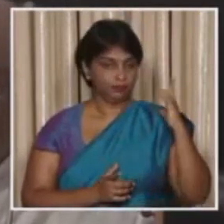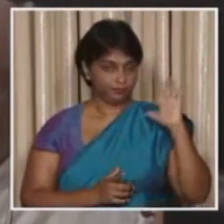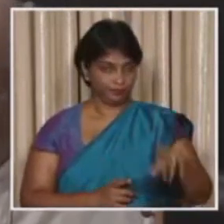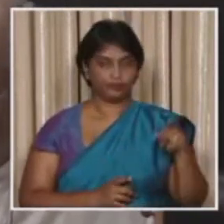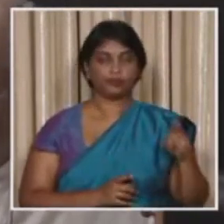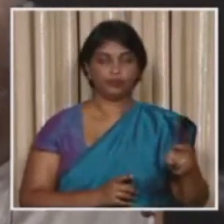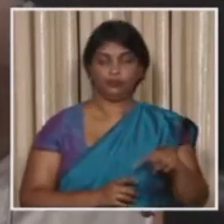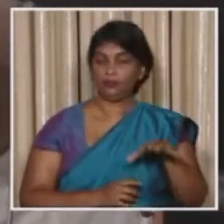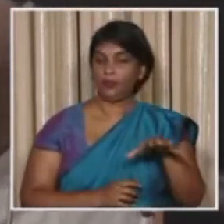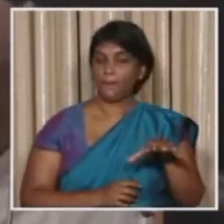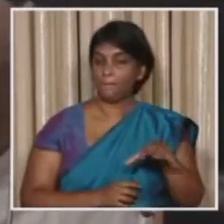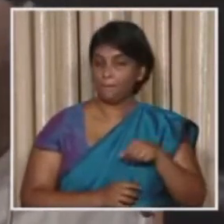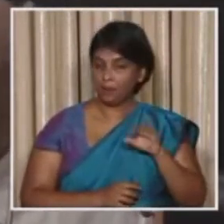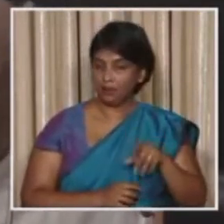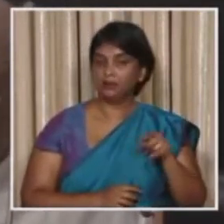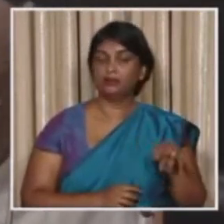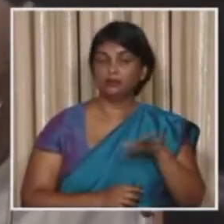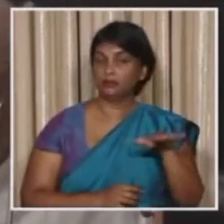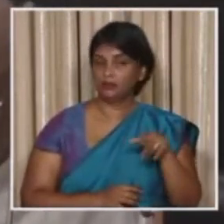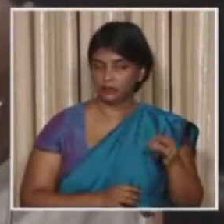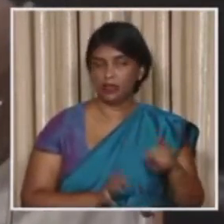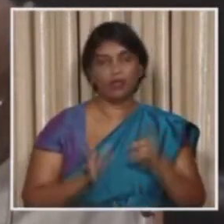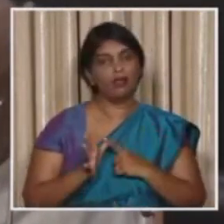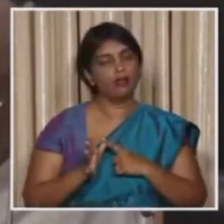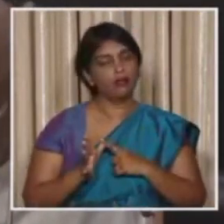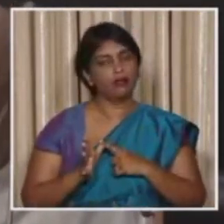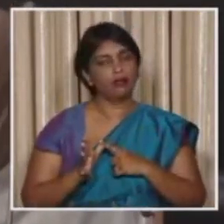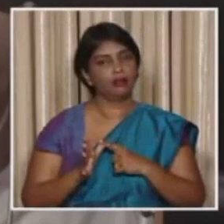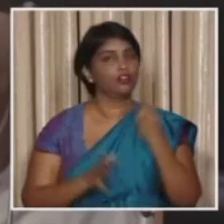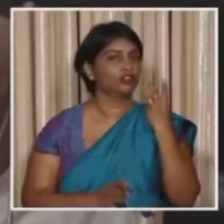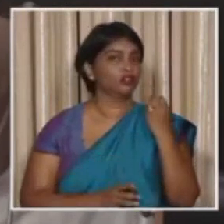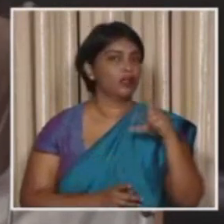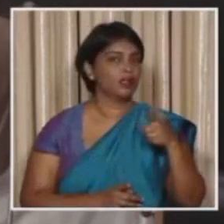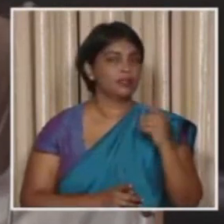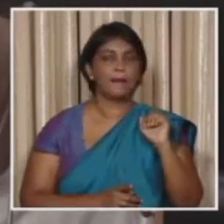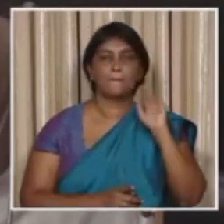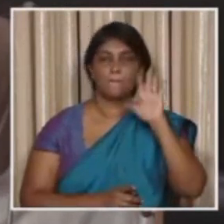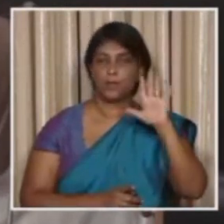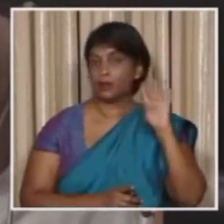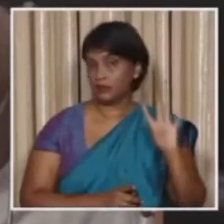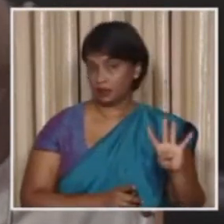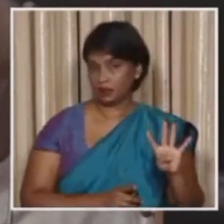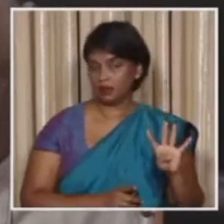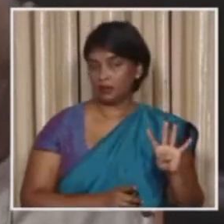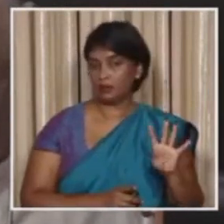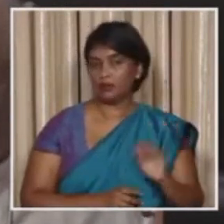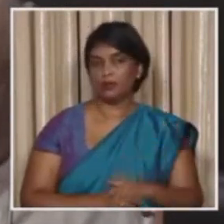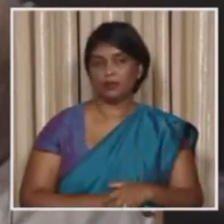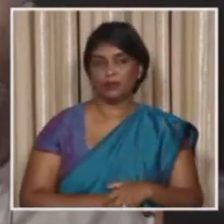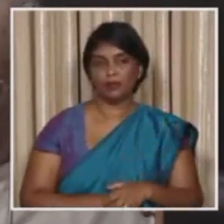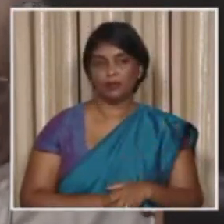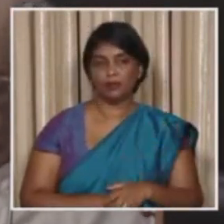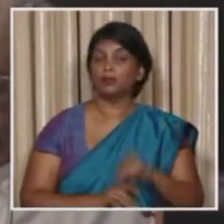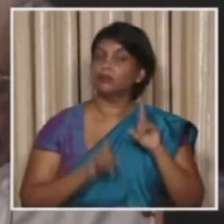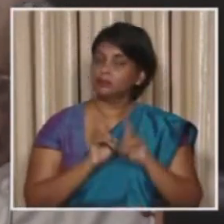is 3,756 acres, of which 860 and 2,892 acres are respectively state